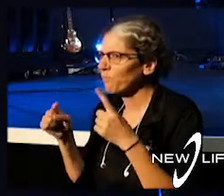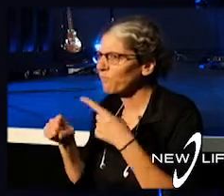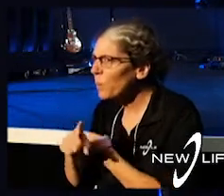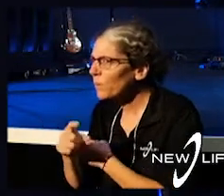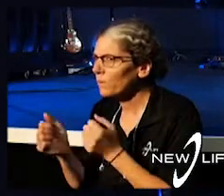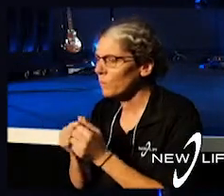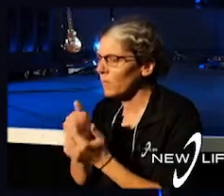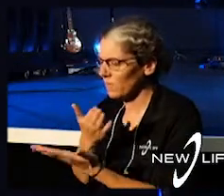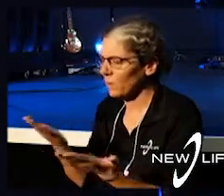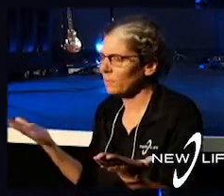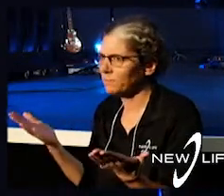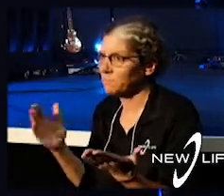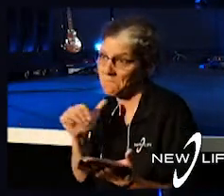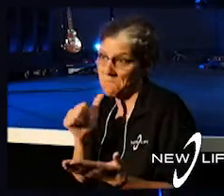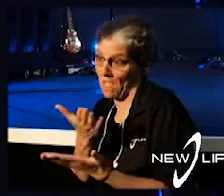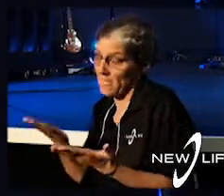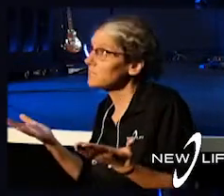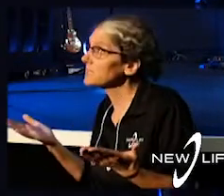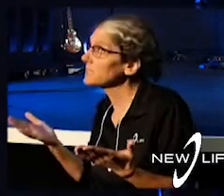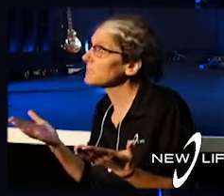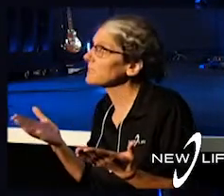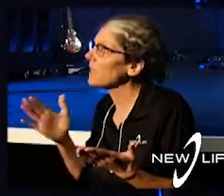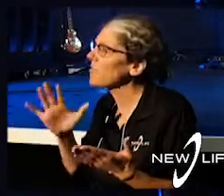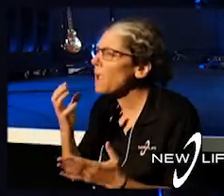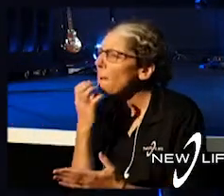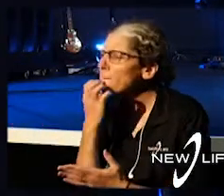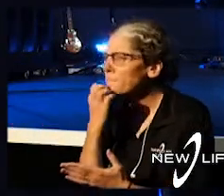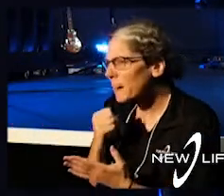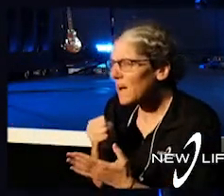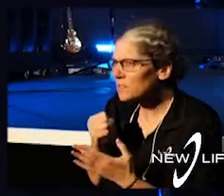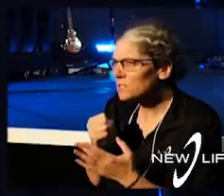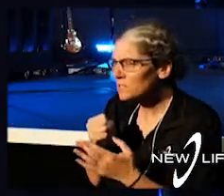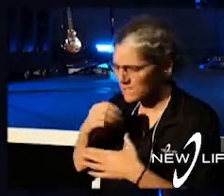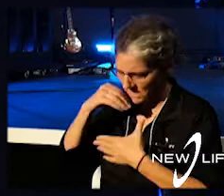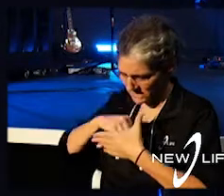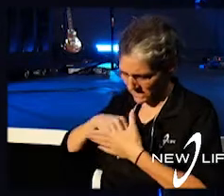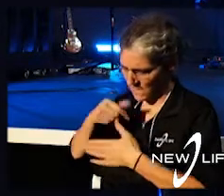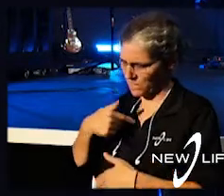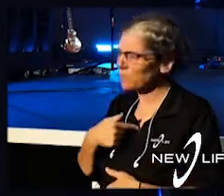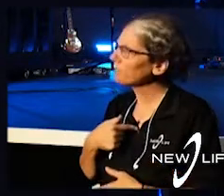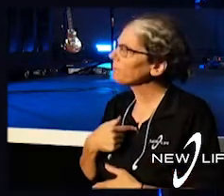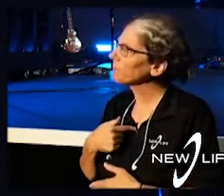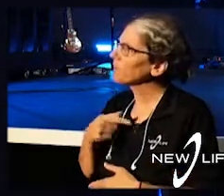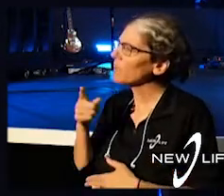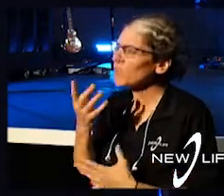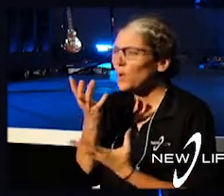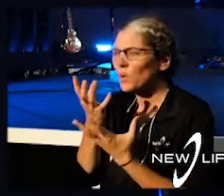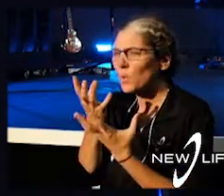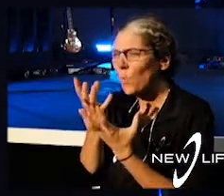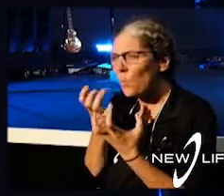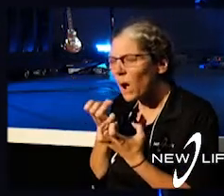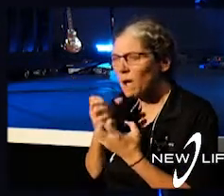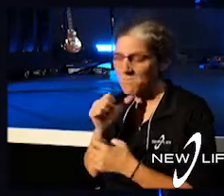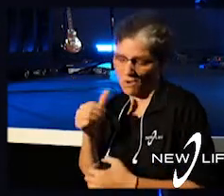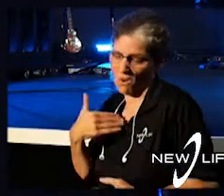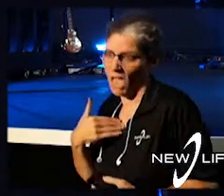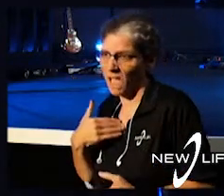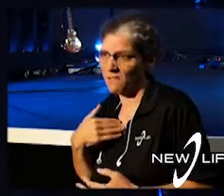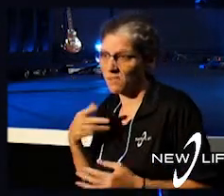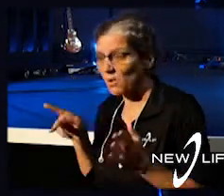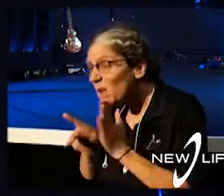you? Is it not this, that your passions are at war within you? You desire and do not have, so you